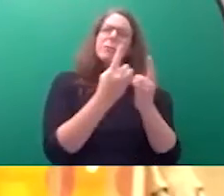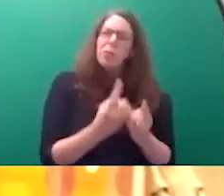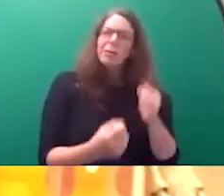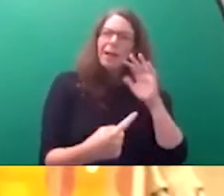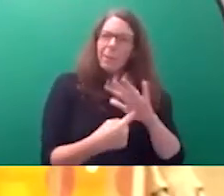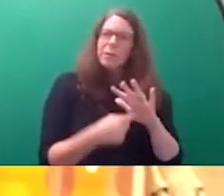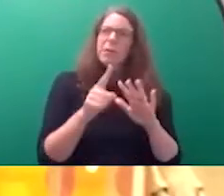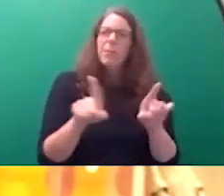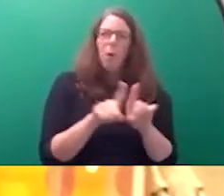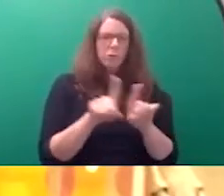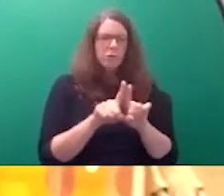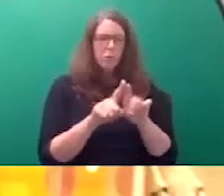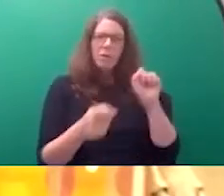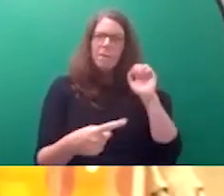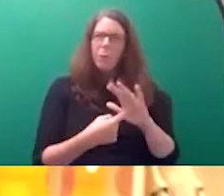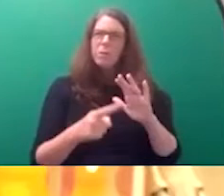these clothes.